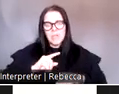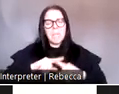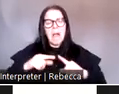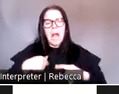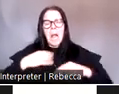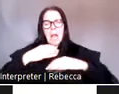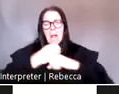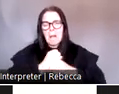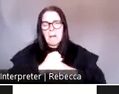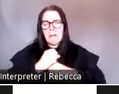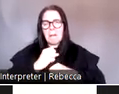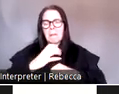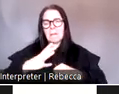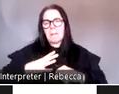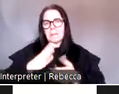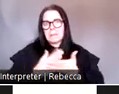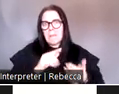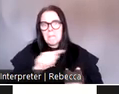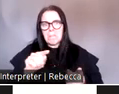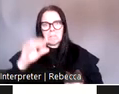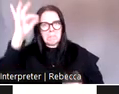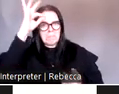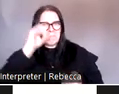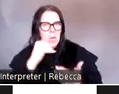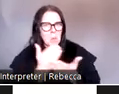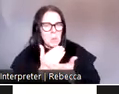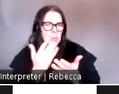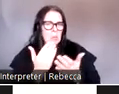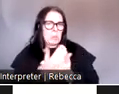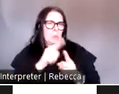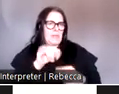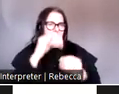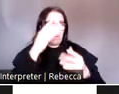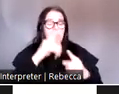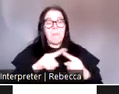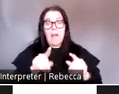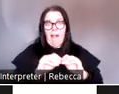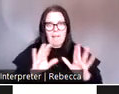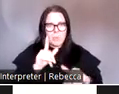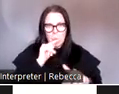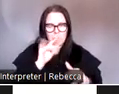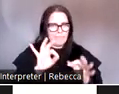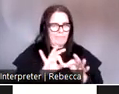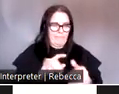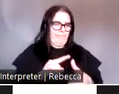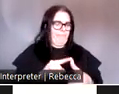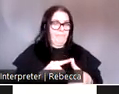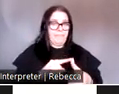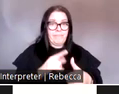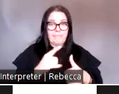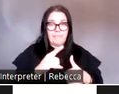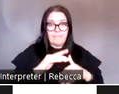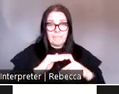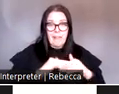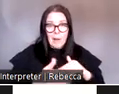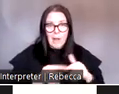as familiar with micro-credentials. Obviously, people who are unemployed or laid off can access